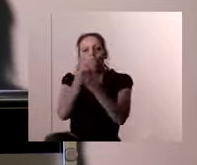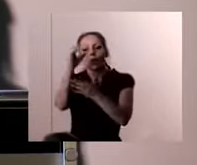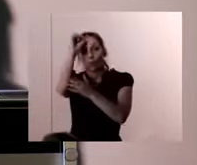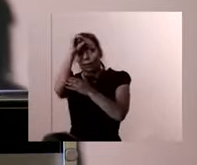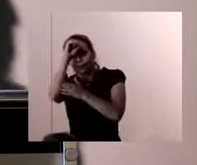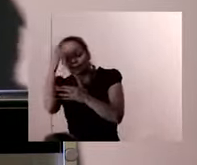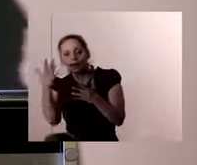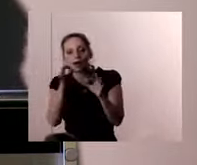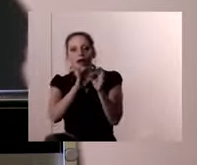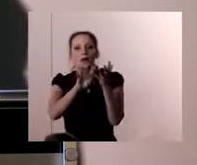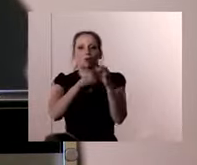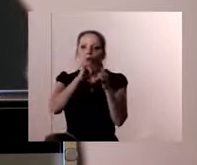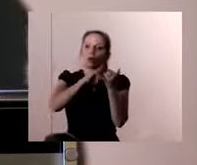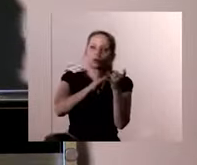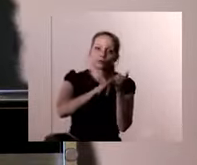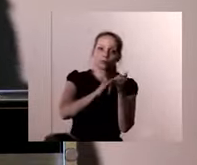blogs as well.